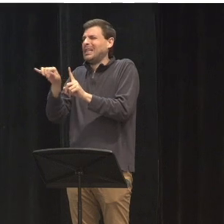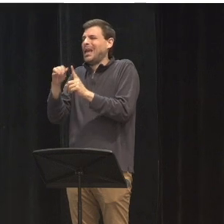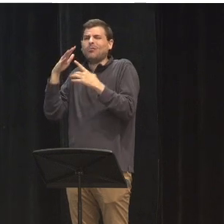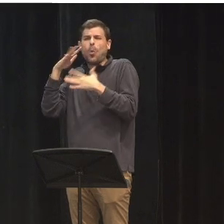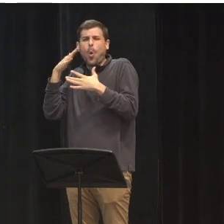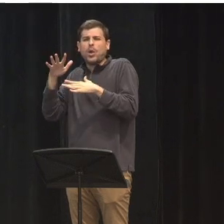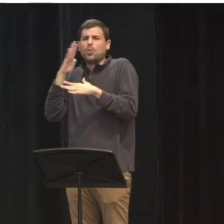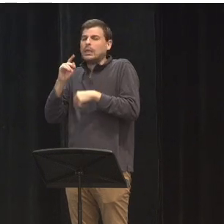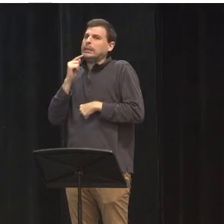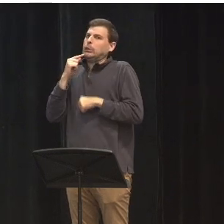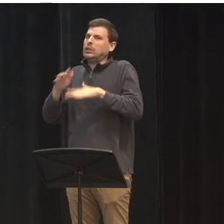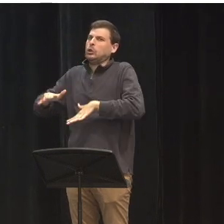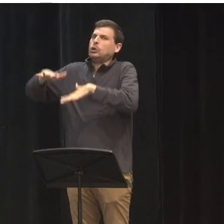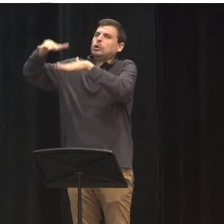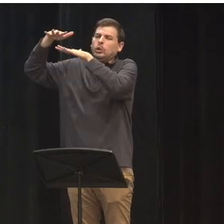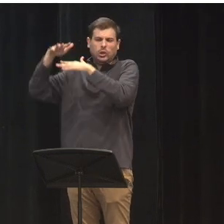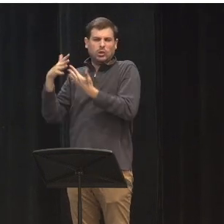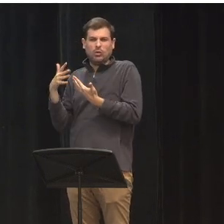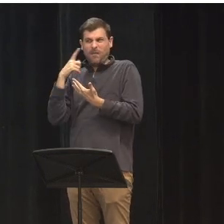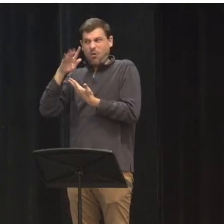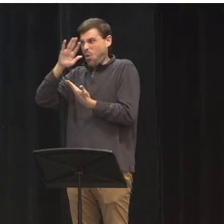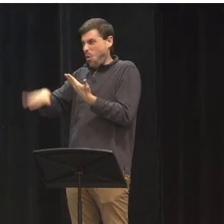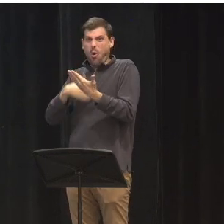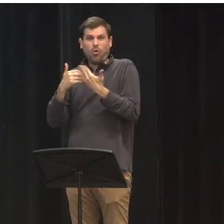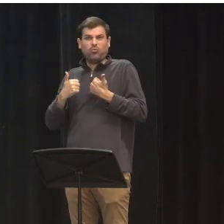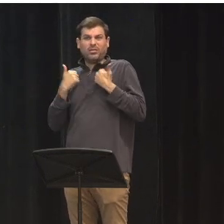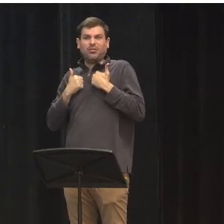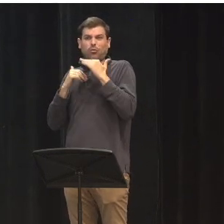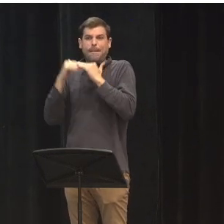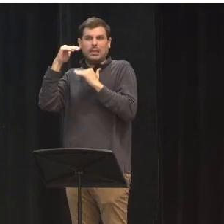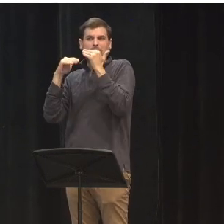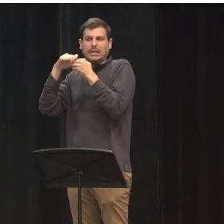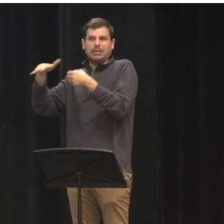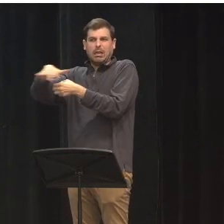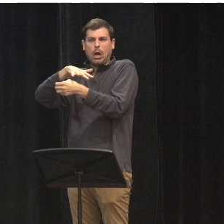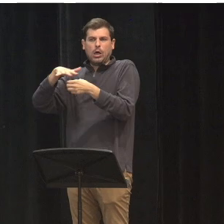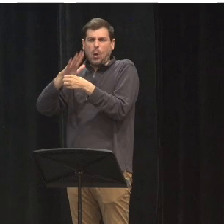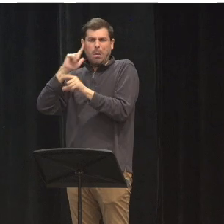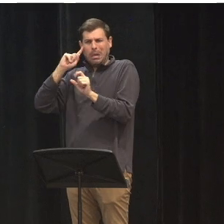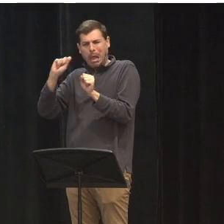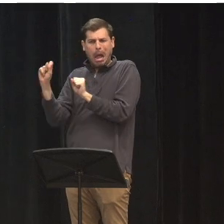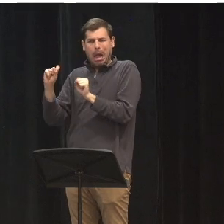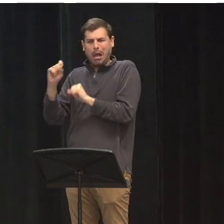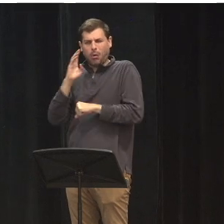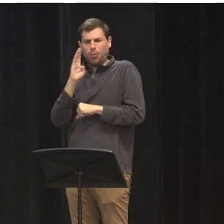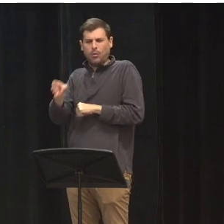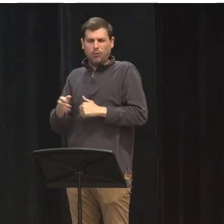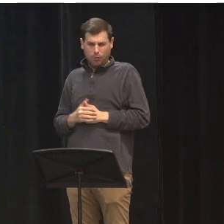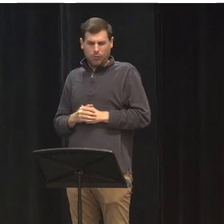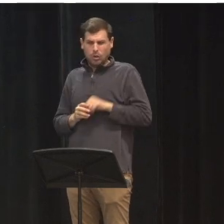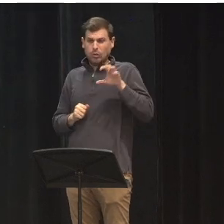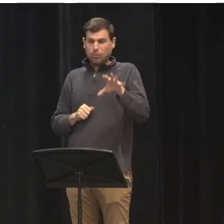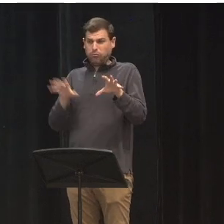very significant for all of the residential buildings that are adjacent to the project. And so really every